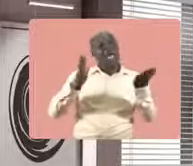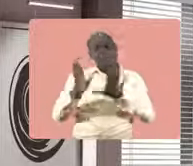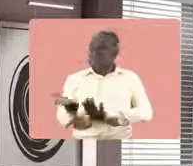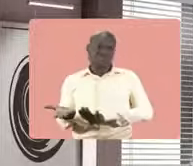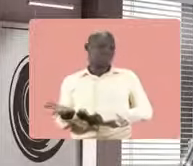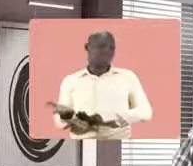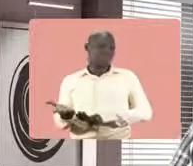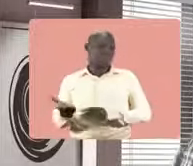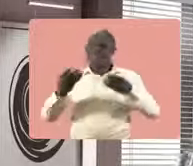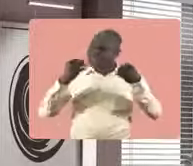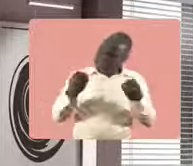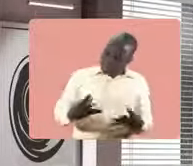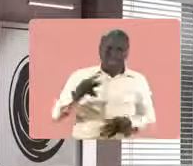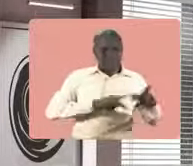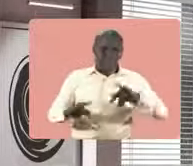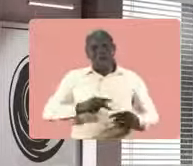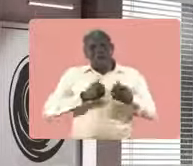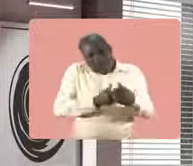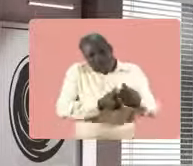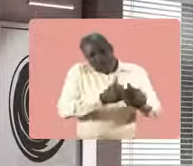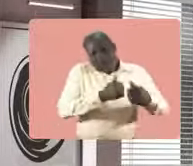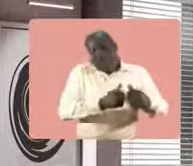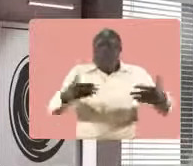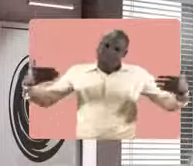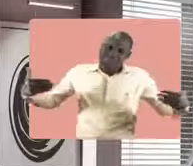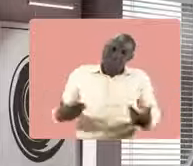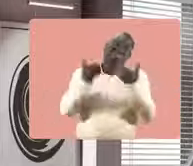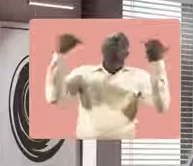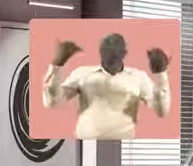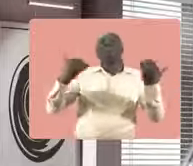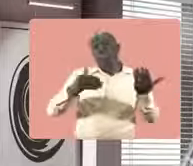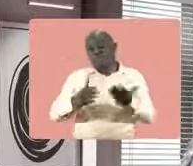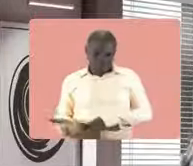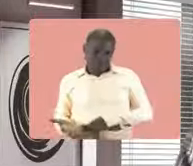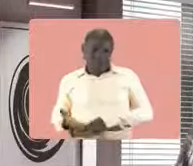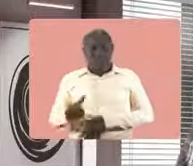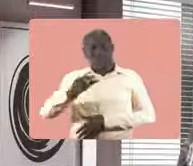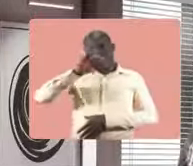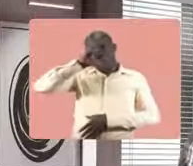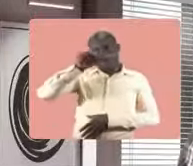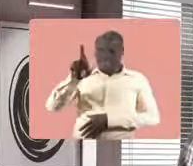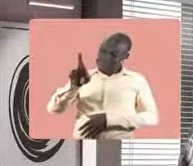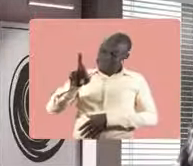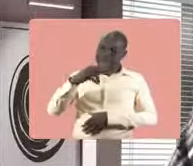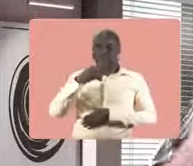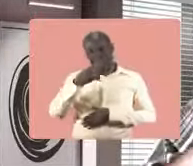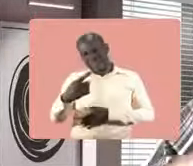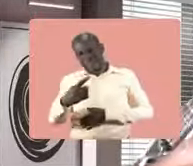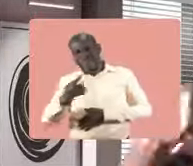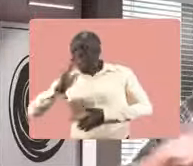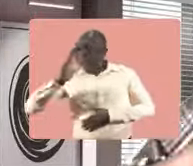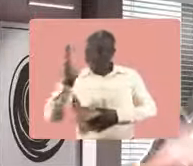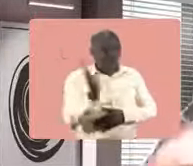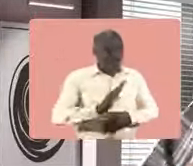ho eno na Jeremia e ka kire ene dey se so you onipa emfa